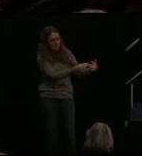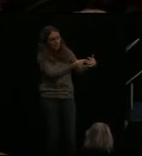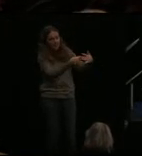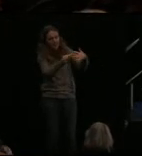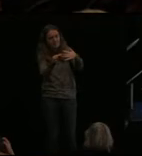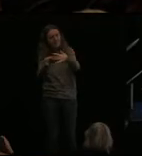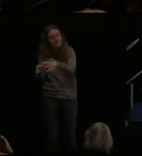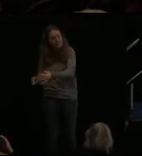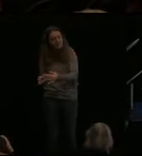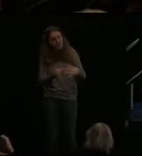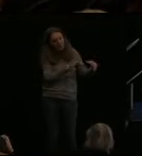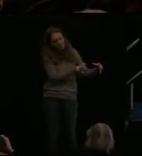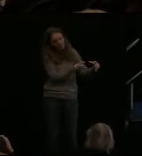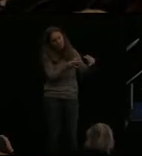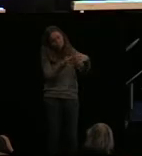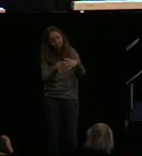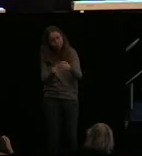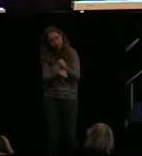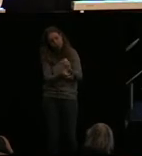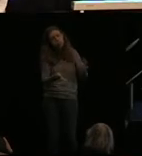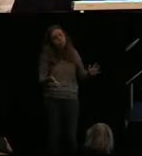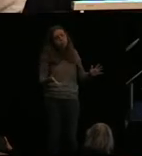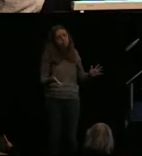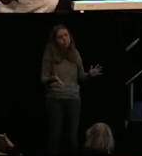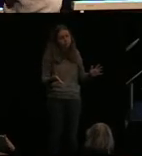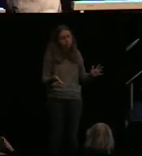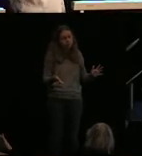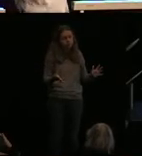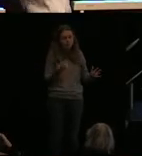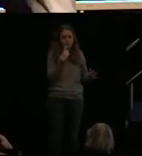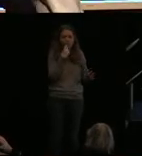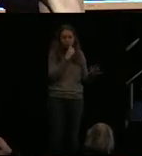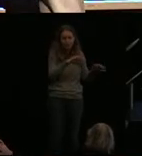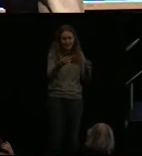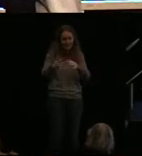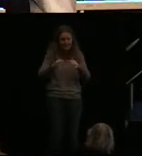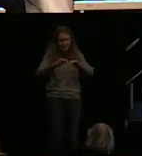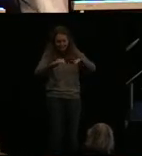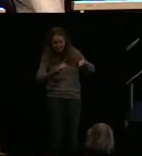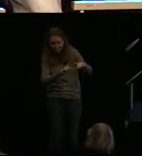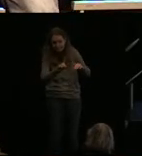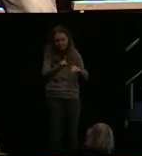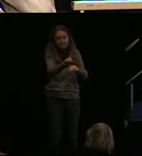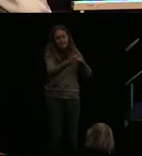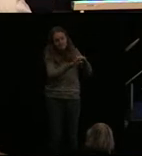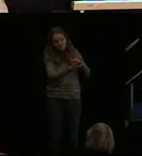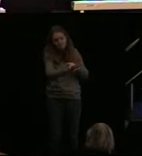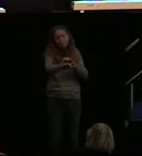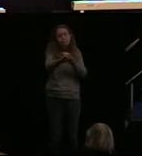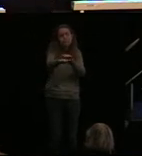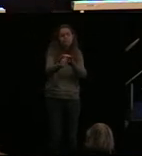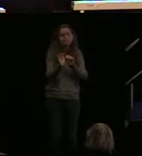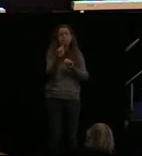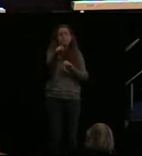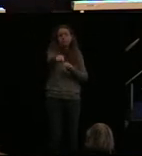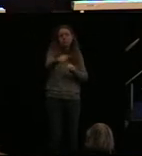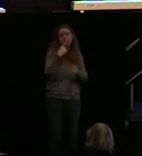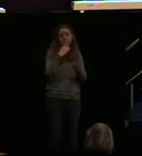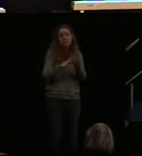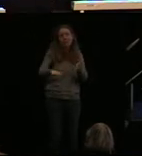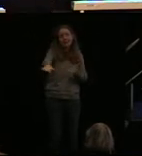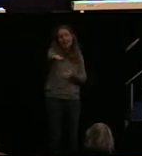out of slavery across the Red Sea and then on towards the promised